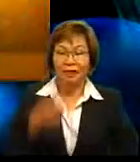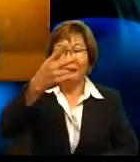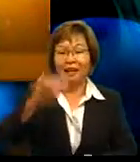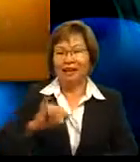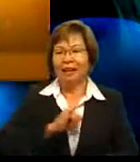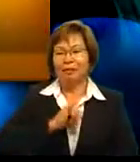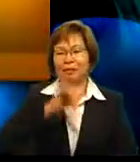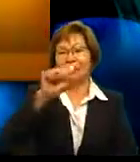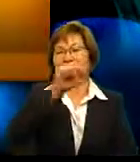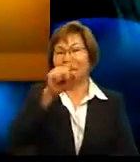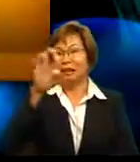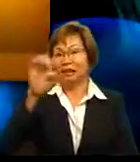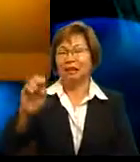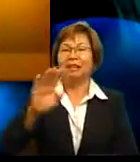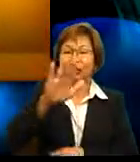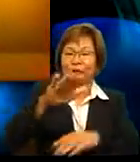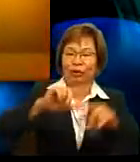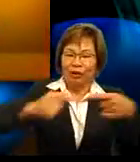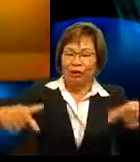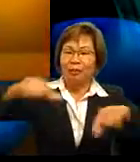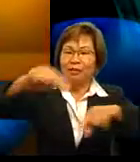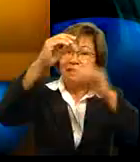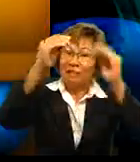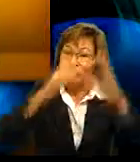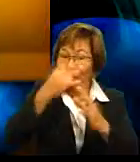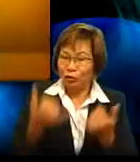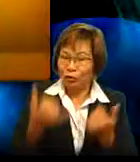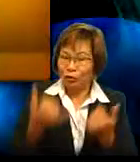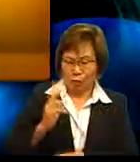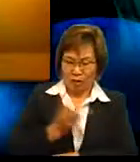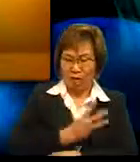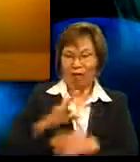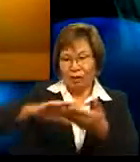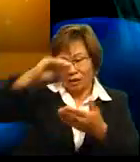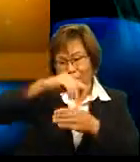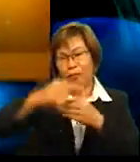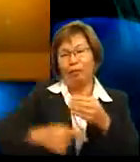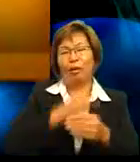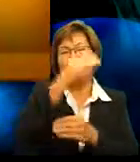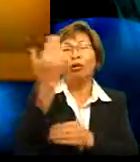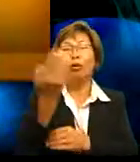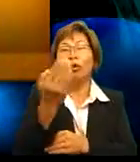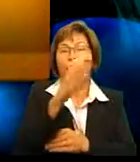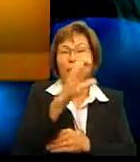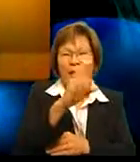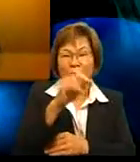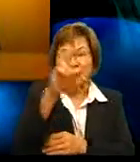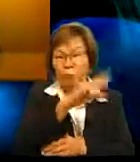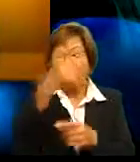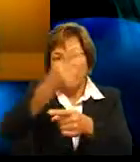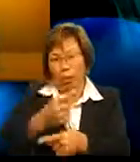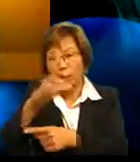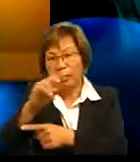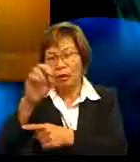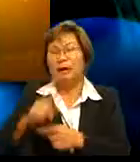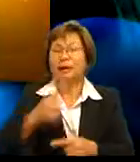Hi, I'm Azrin, your grammar teacher for today. We're going to learn about common nouns and proper nouns. Let's see how they